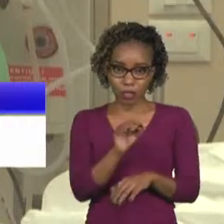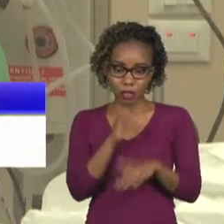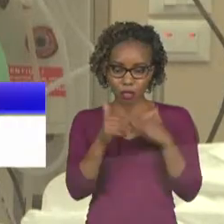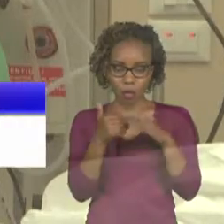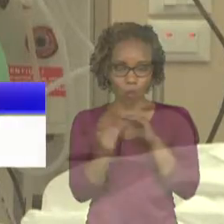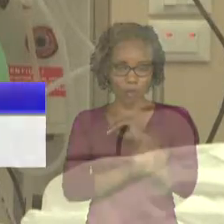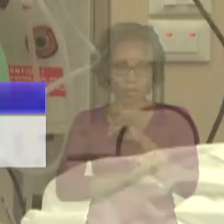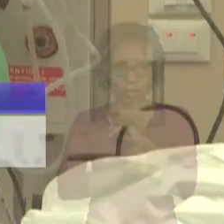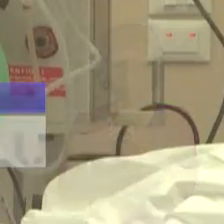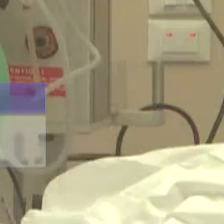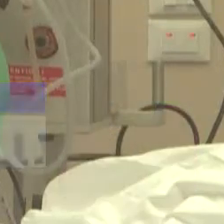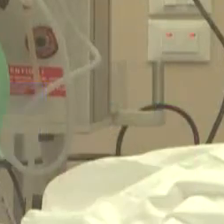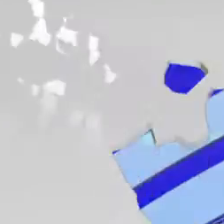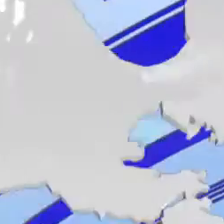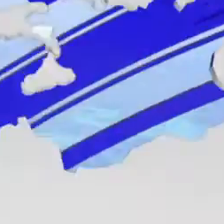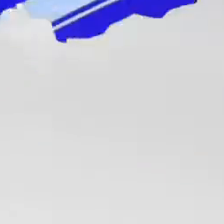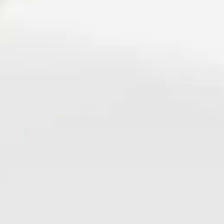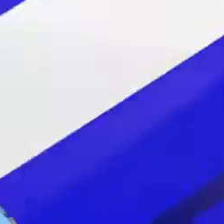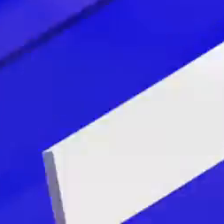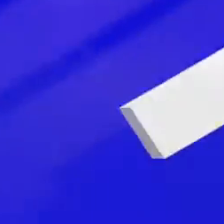nationwide.